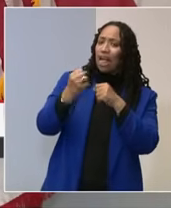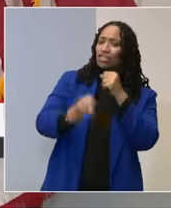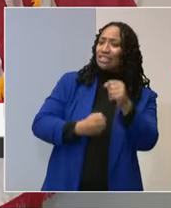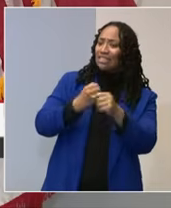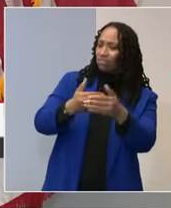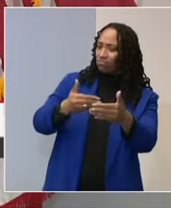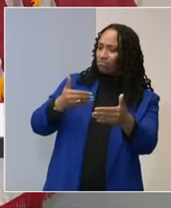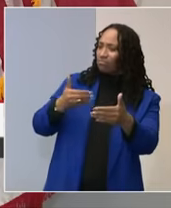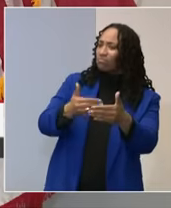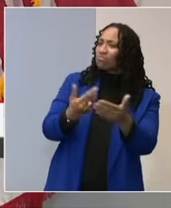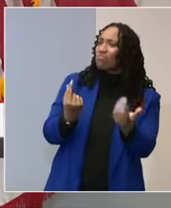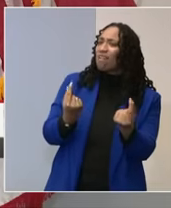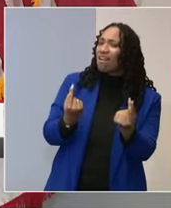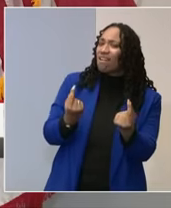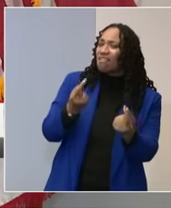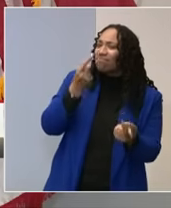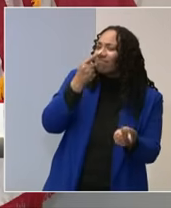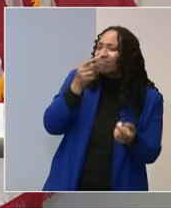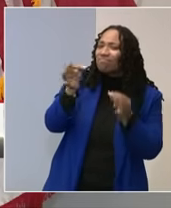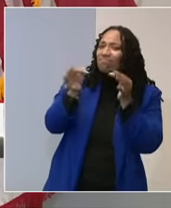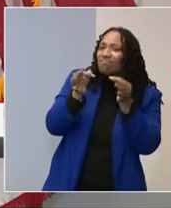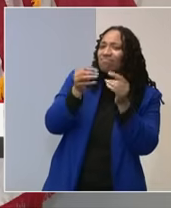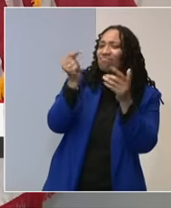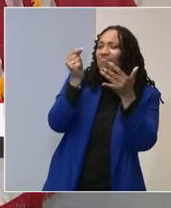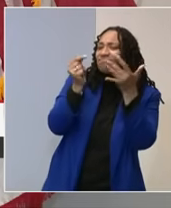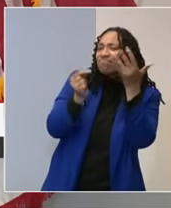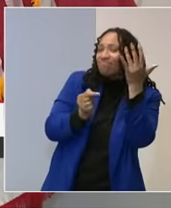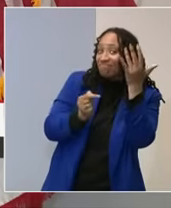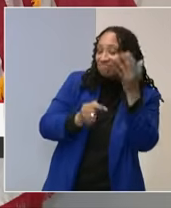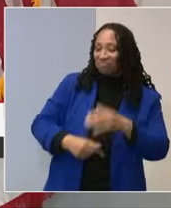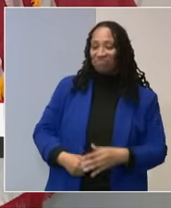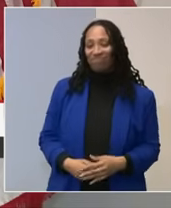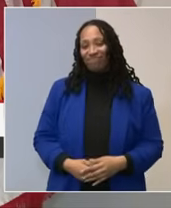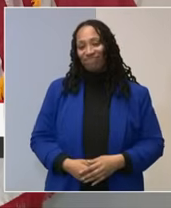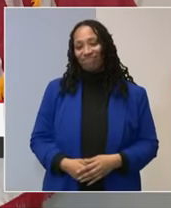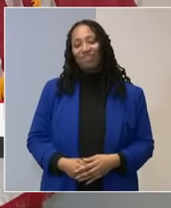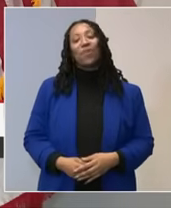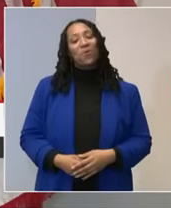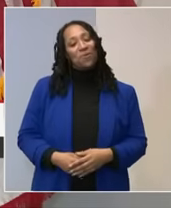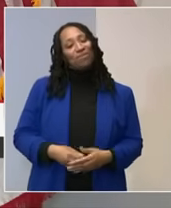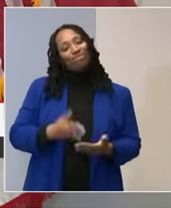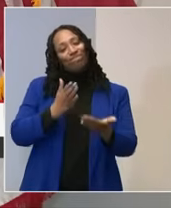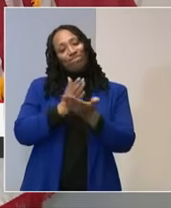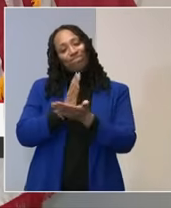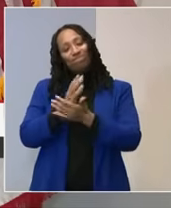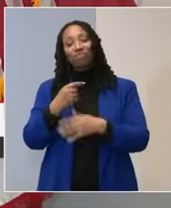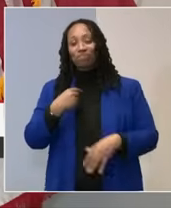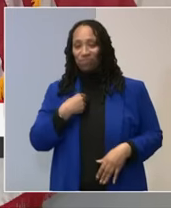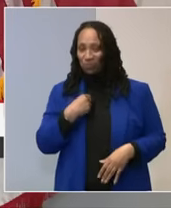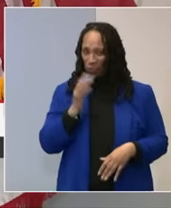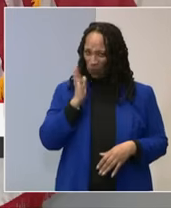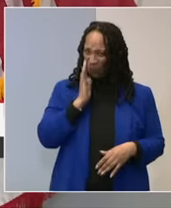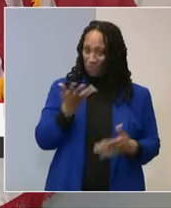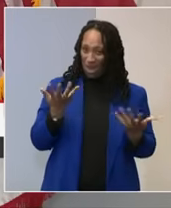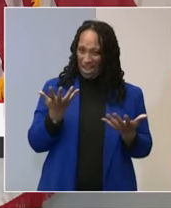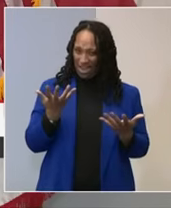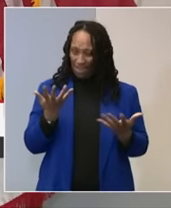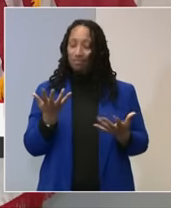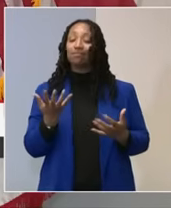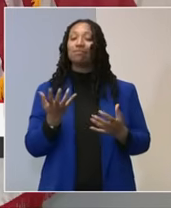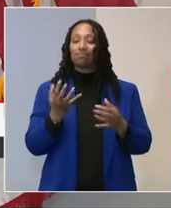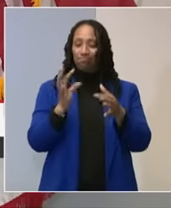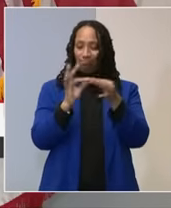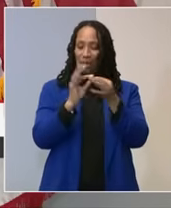if you wouldn't mind just specifying on that? Well, I'm sure I'll have more to say. I don't think I have a